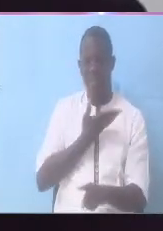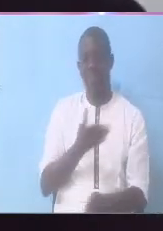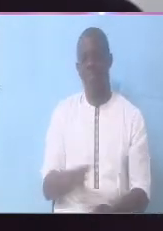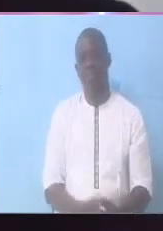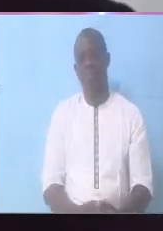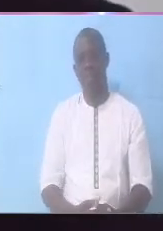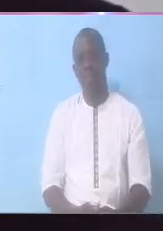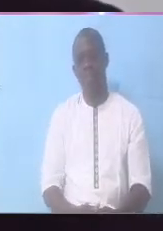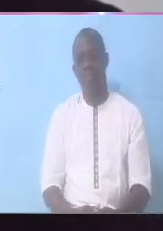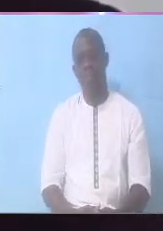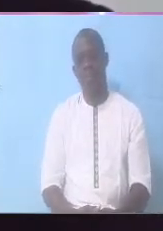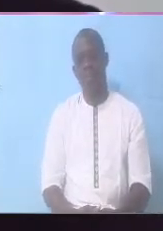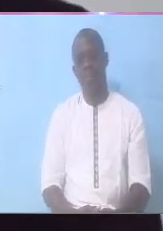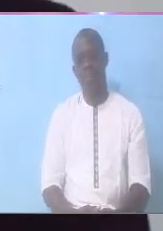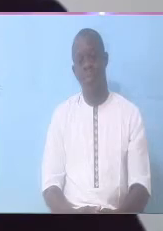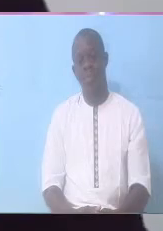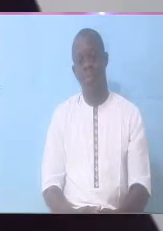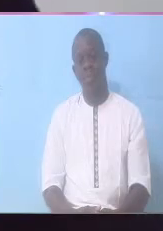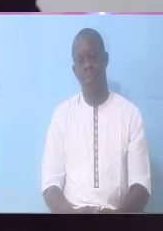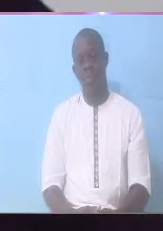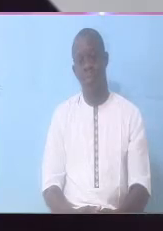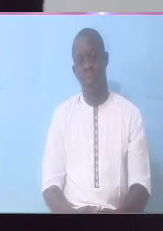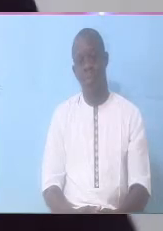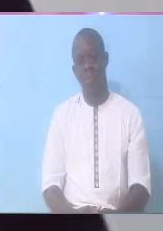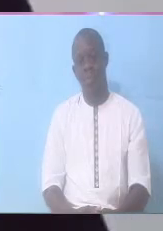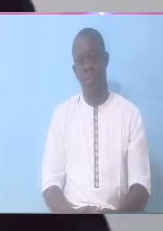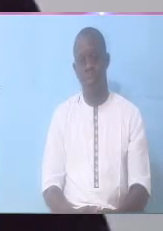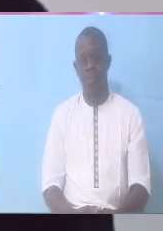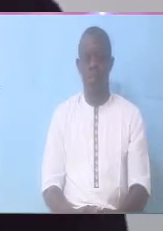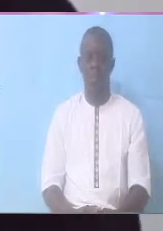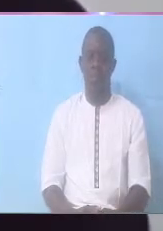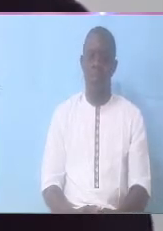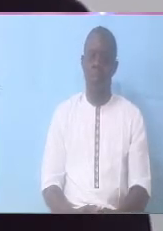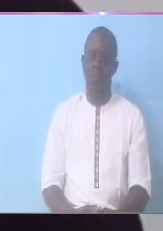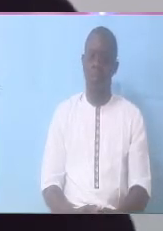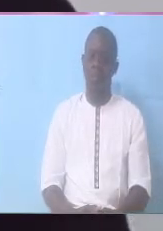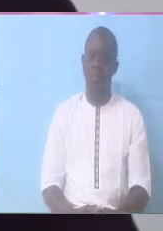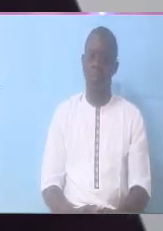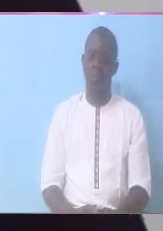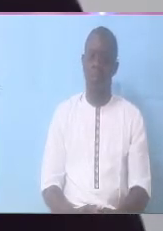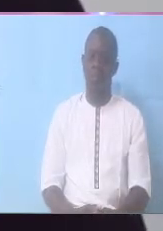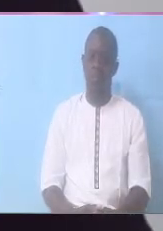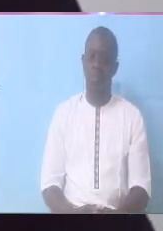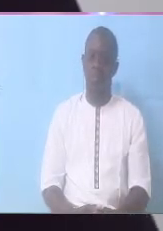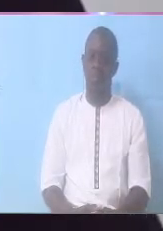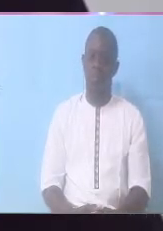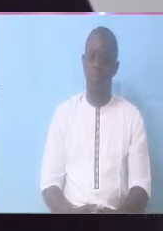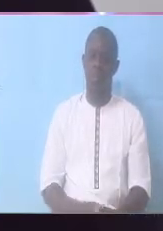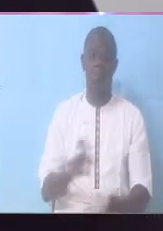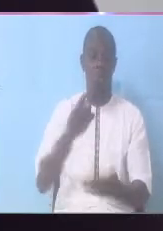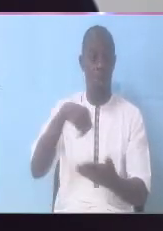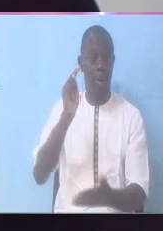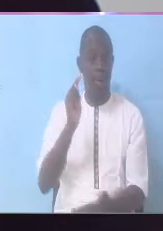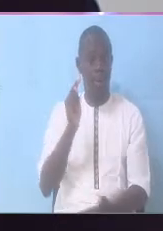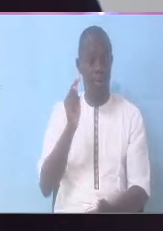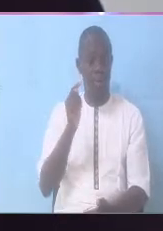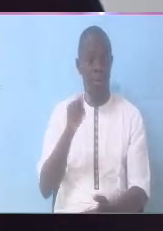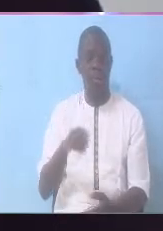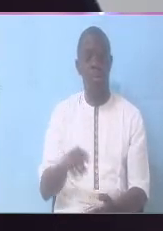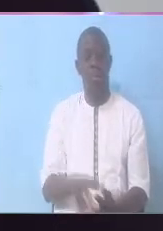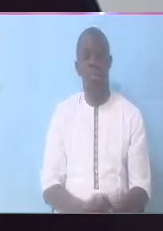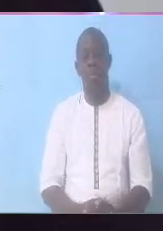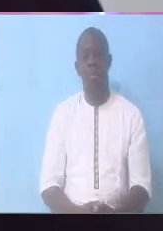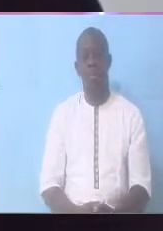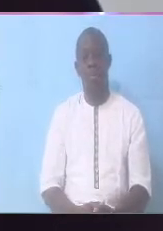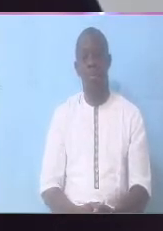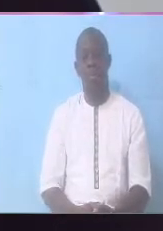do ko la kumandiro ke ko priya fa ya Jame ko do ko nyinga timmandile. Correct? Let's